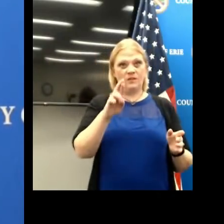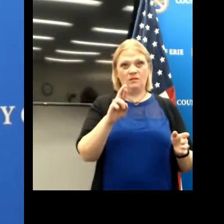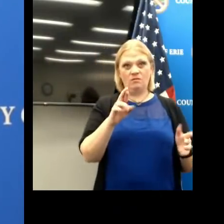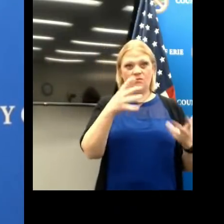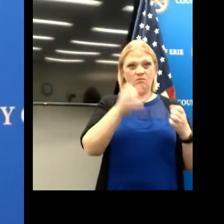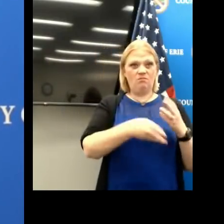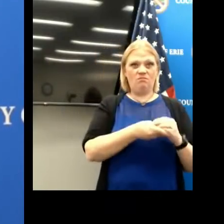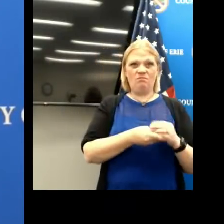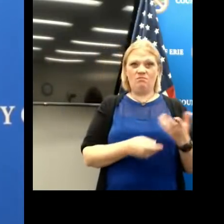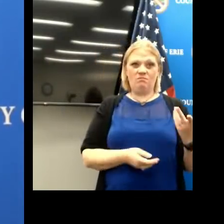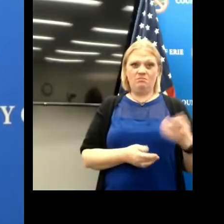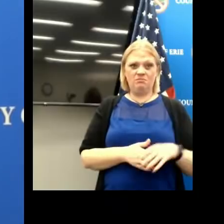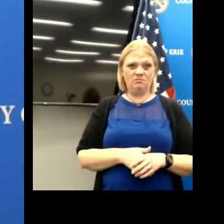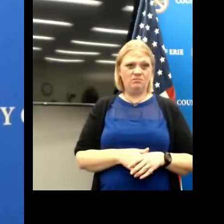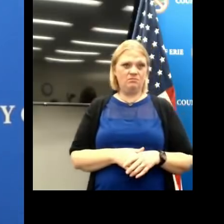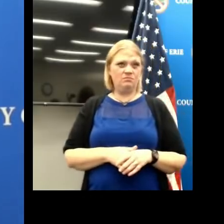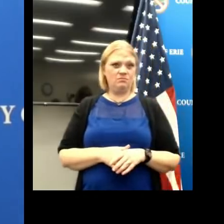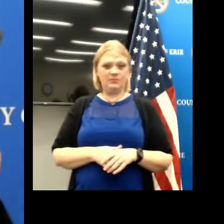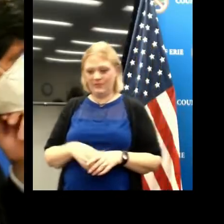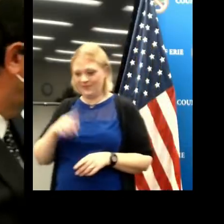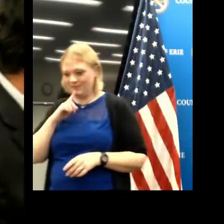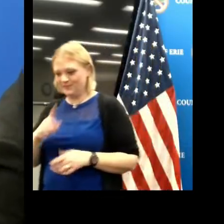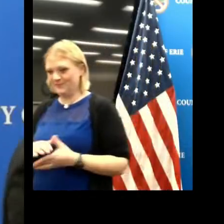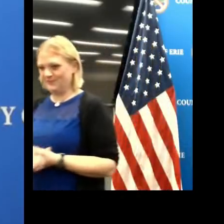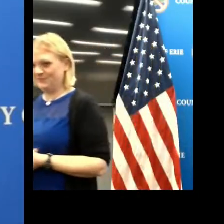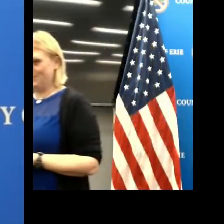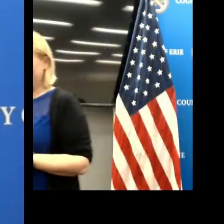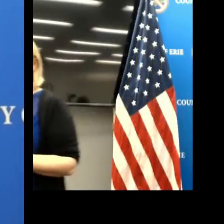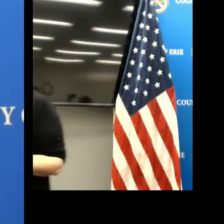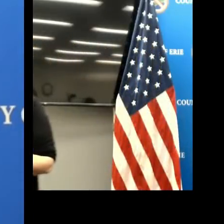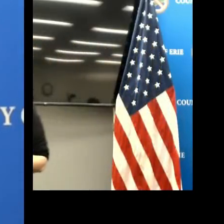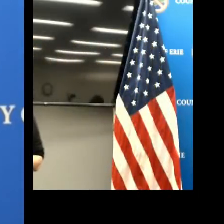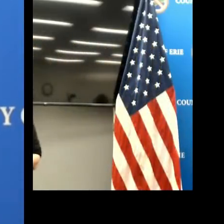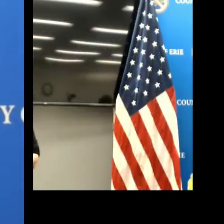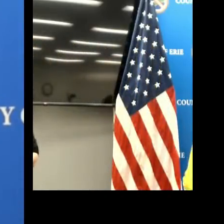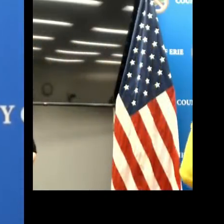anything? Sure. Thanks.